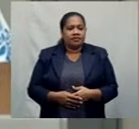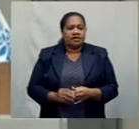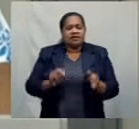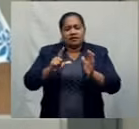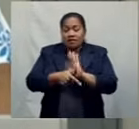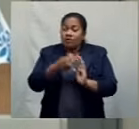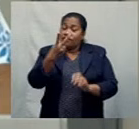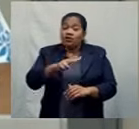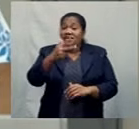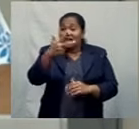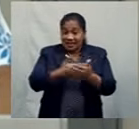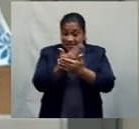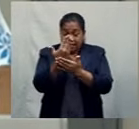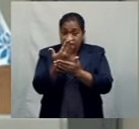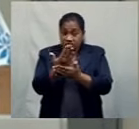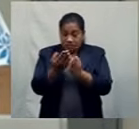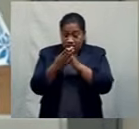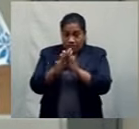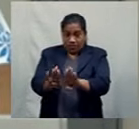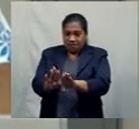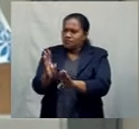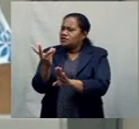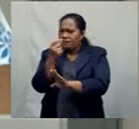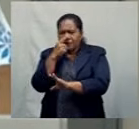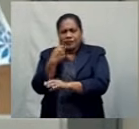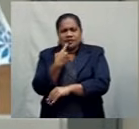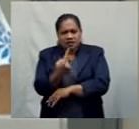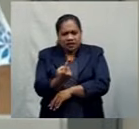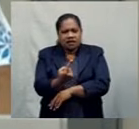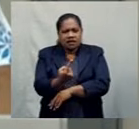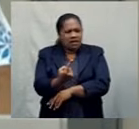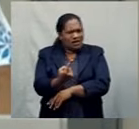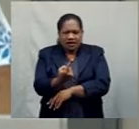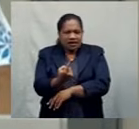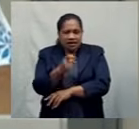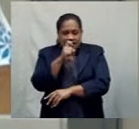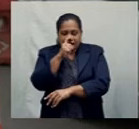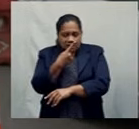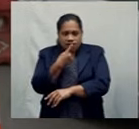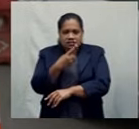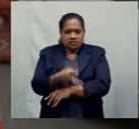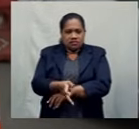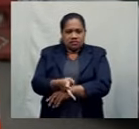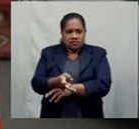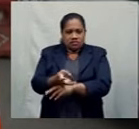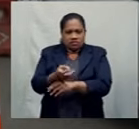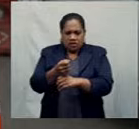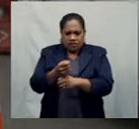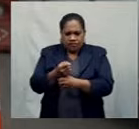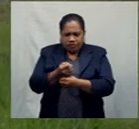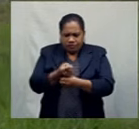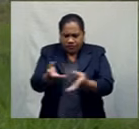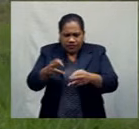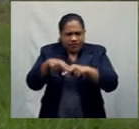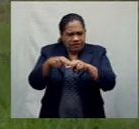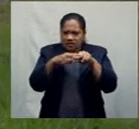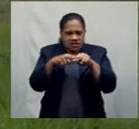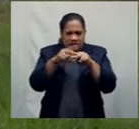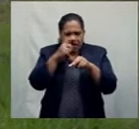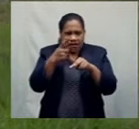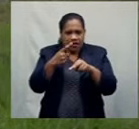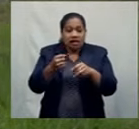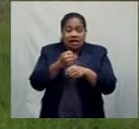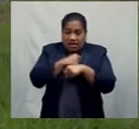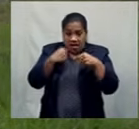of a hard lockdown, as some are calling for, cannot be strictly enforced everywhere in Fiji. And our experts tell